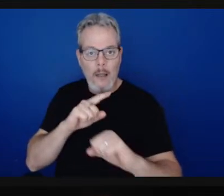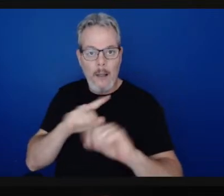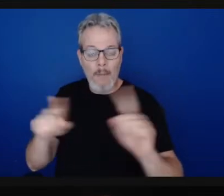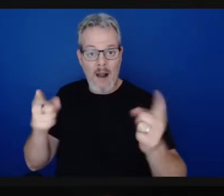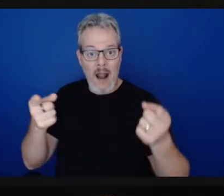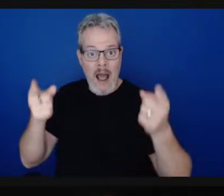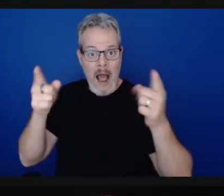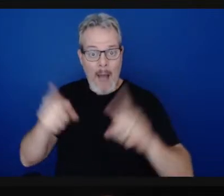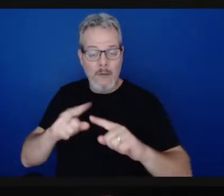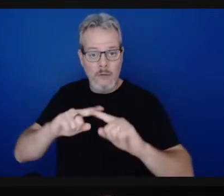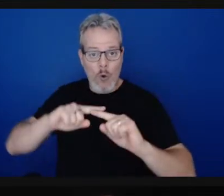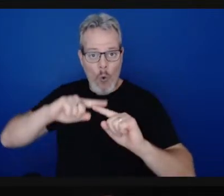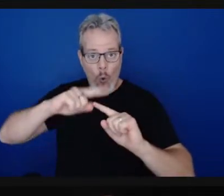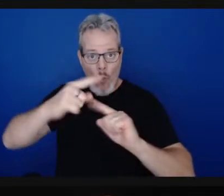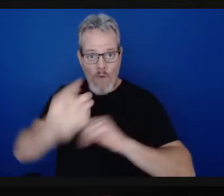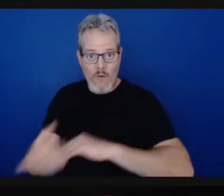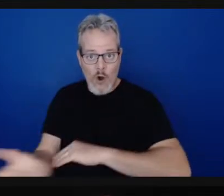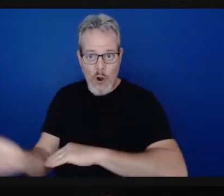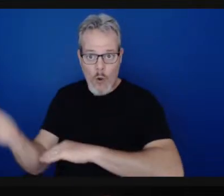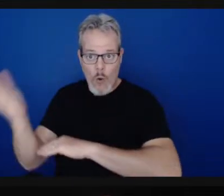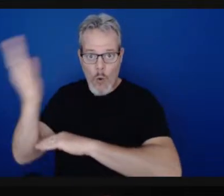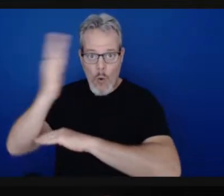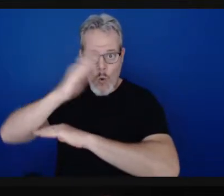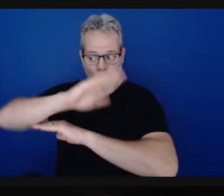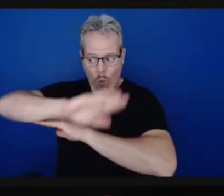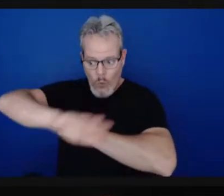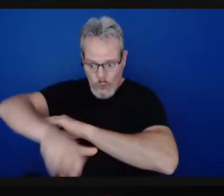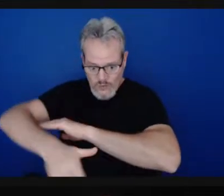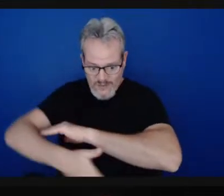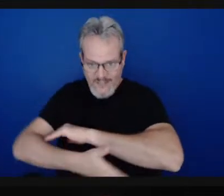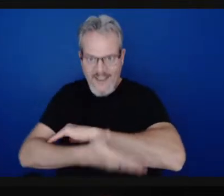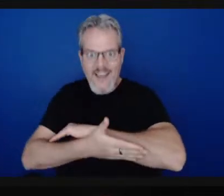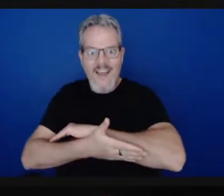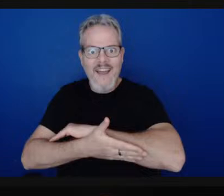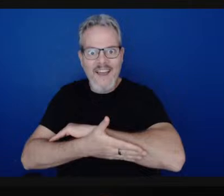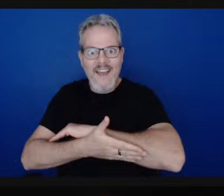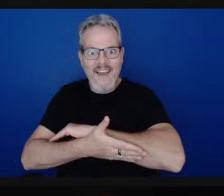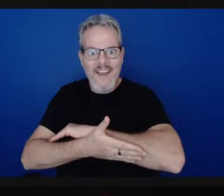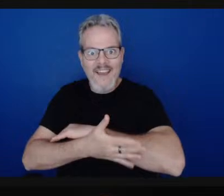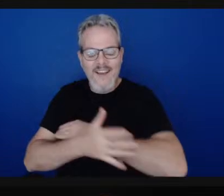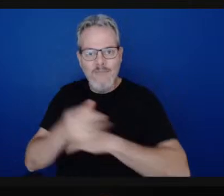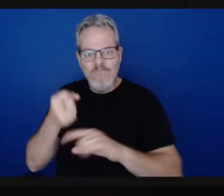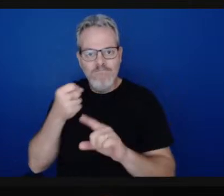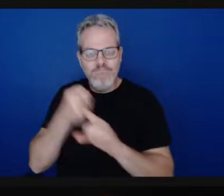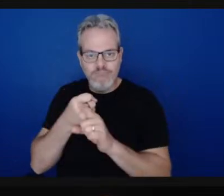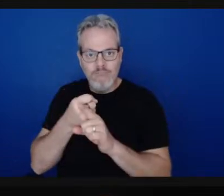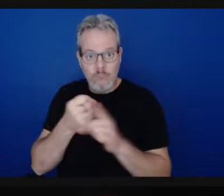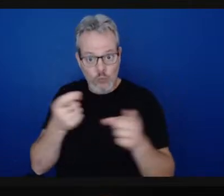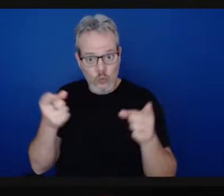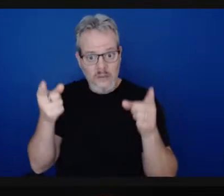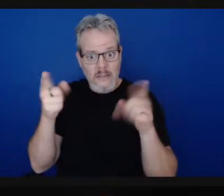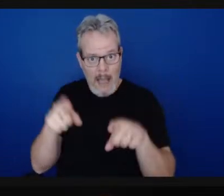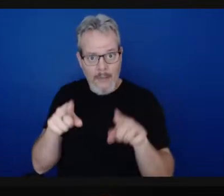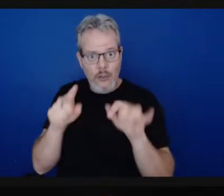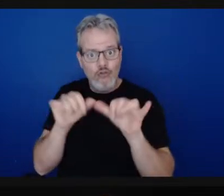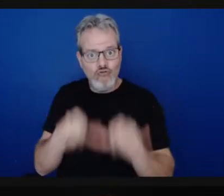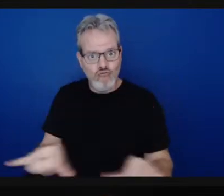on your instruments. So this was happening in a fairly regular